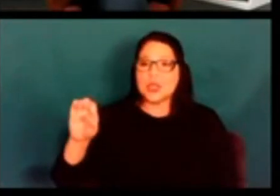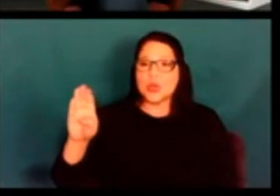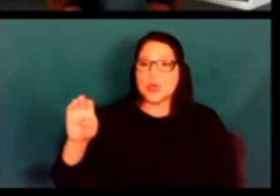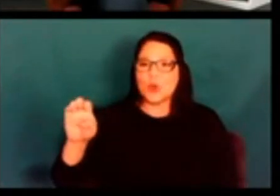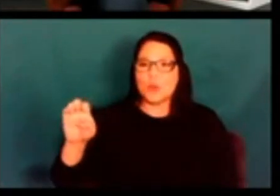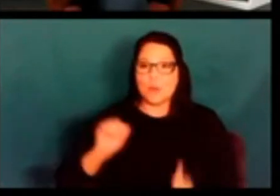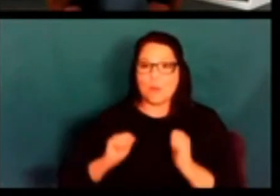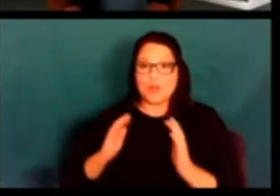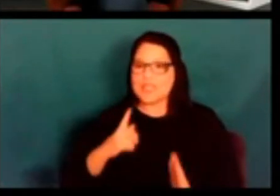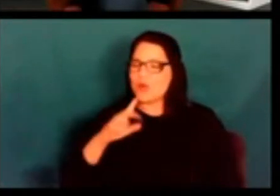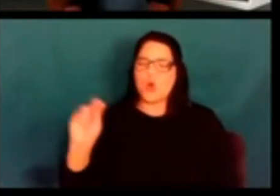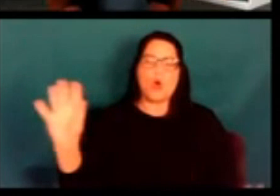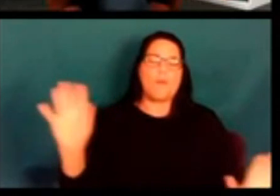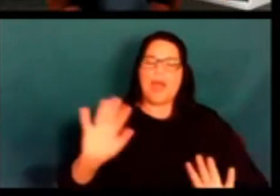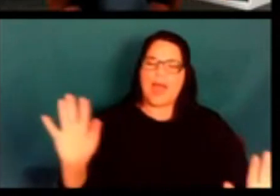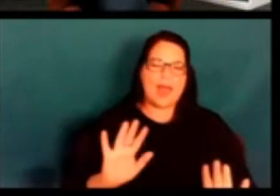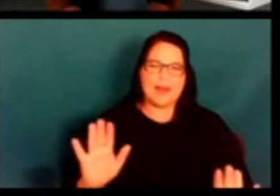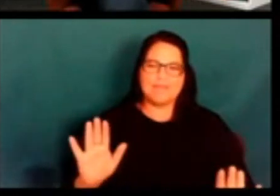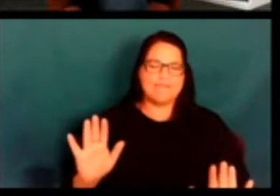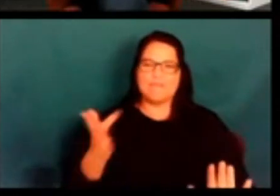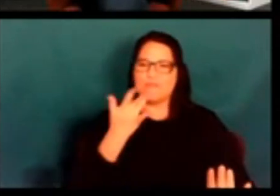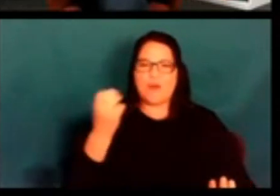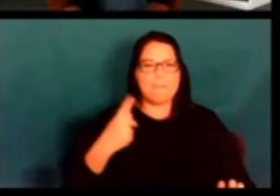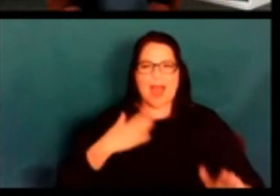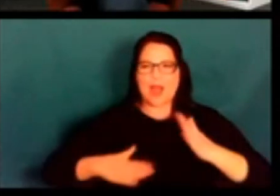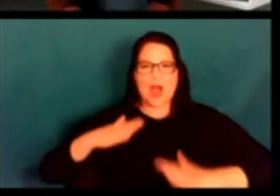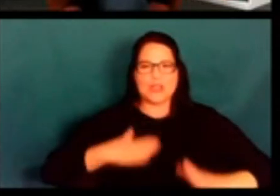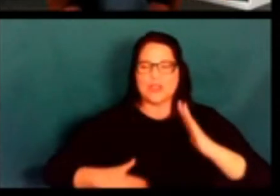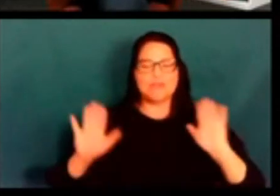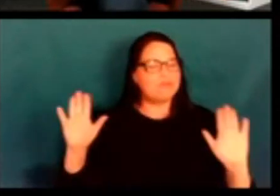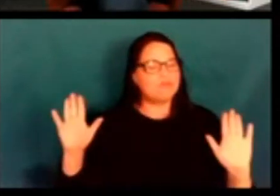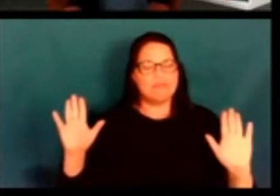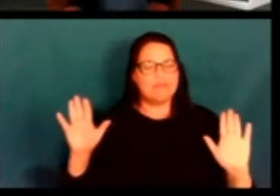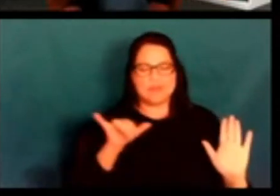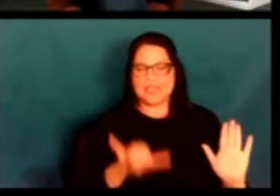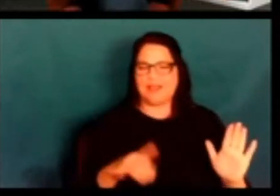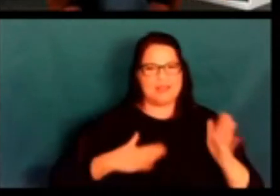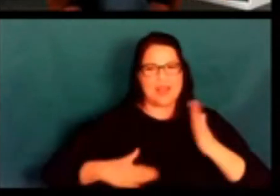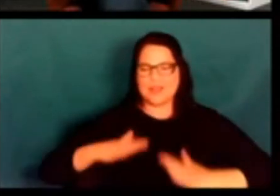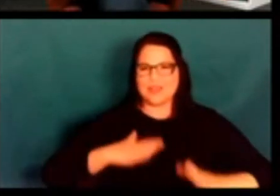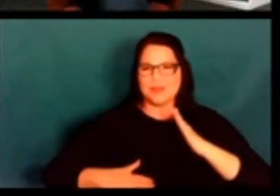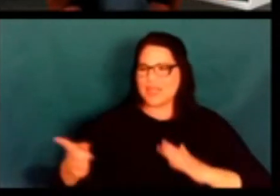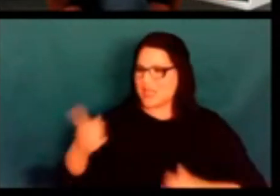man, no, get the costumes back, man. Don't try it. Get the costumes." So when he said